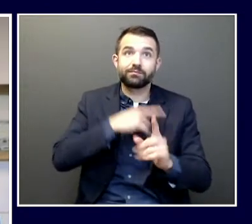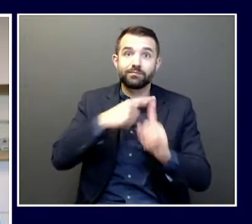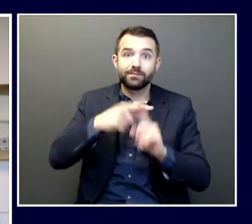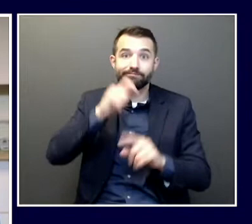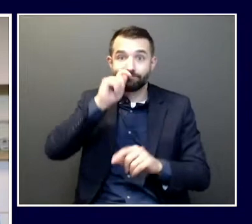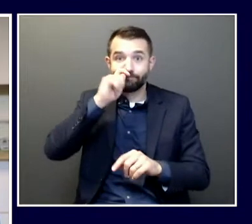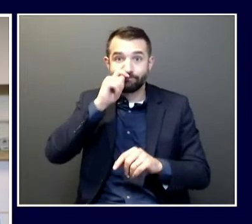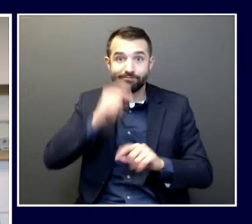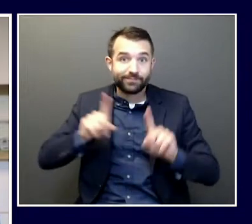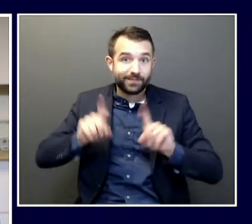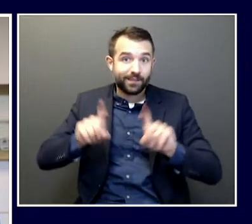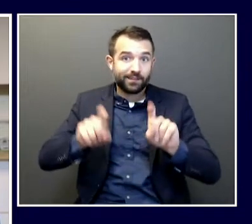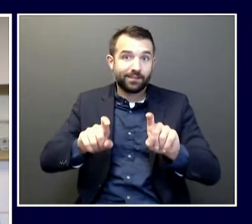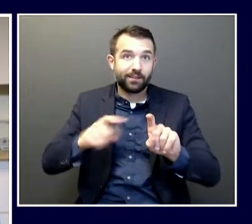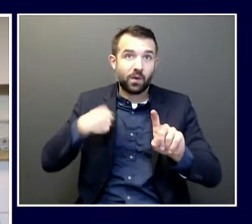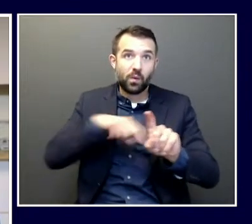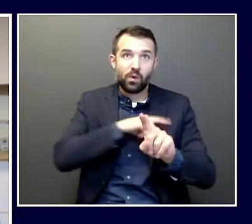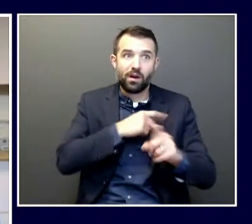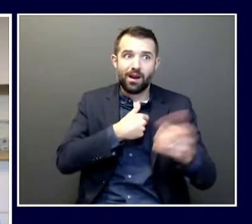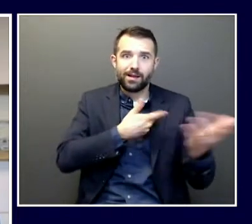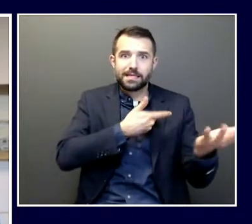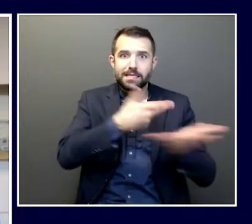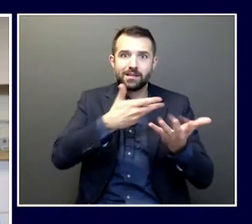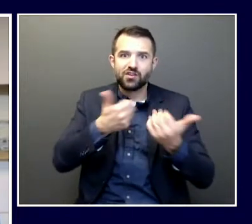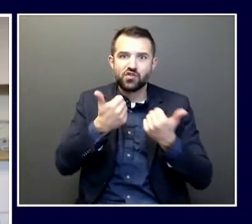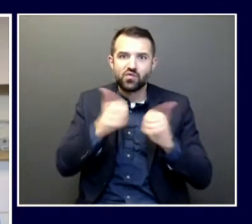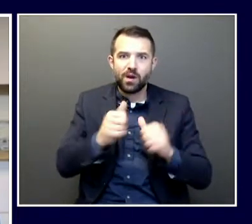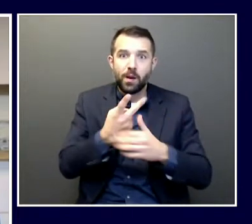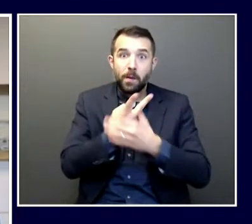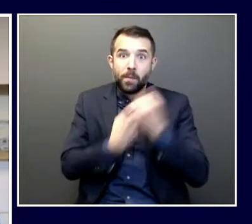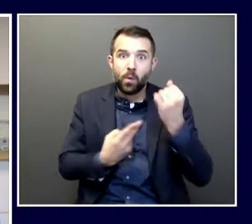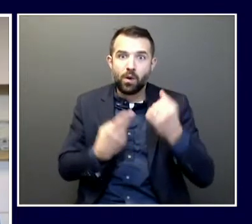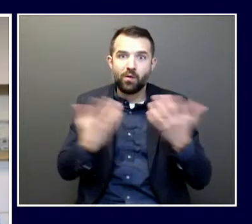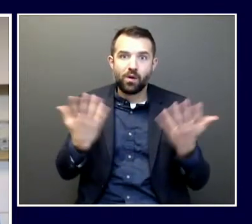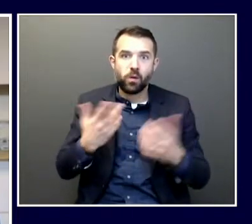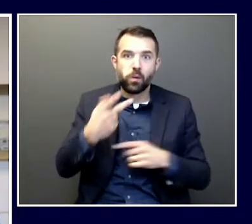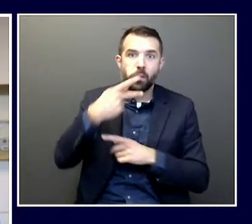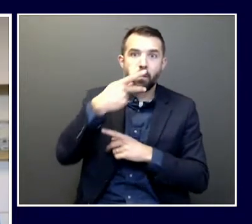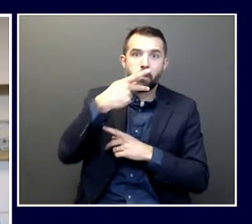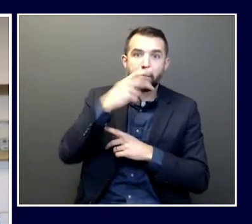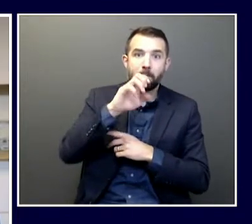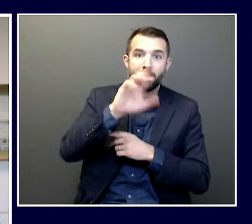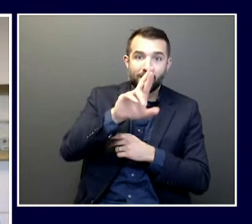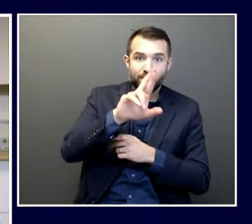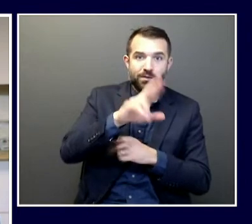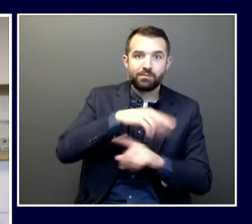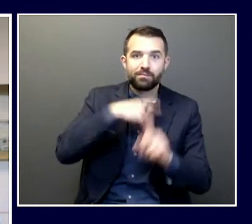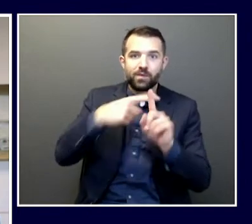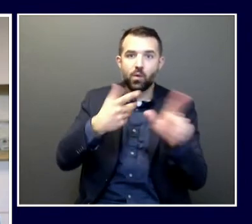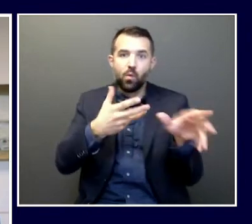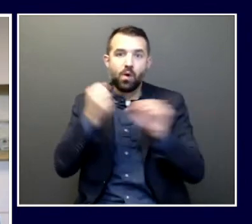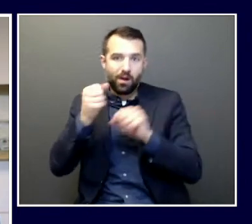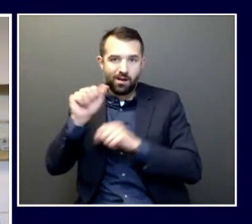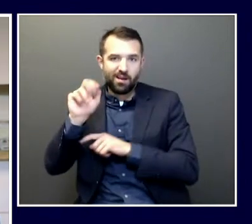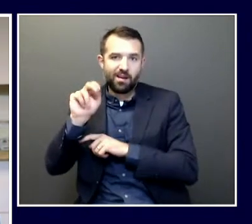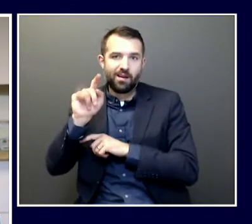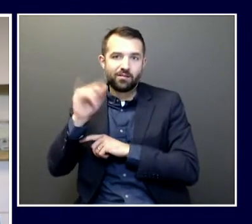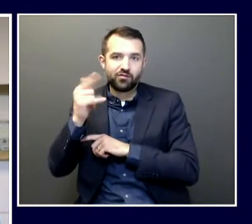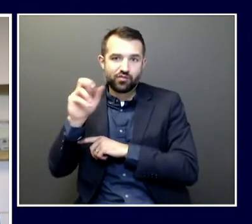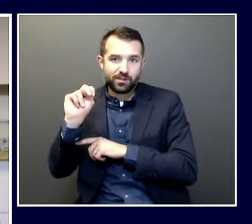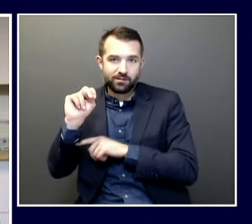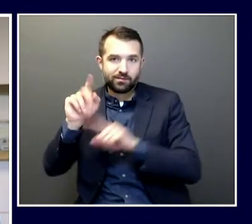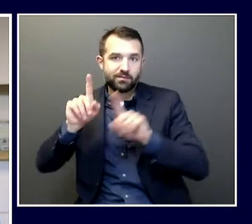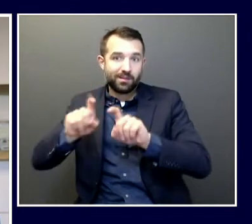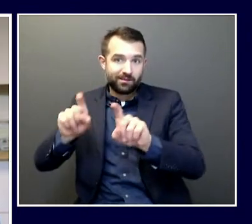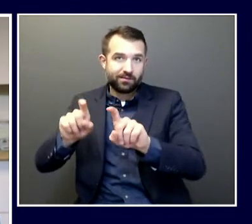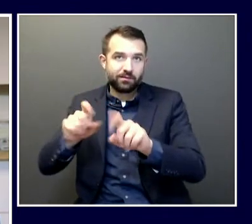PCR tests and antigen tests across the state. Masking remains important, particularly in indoor